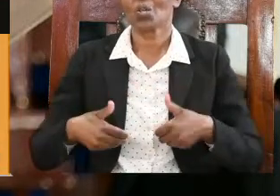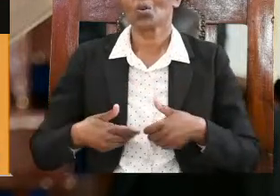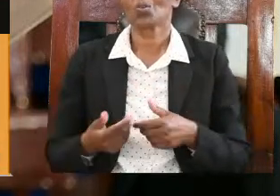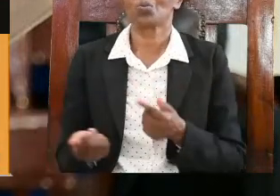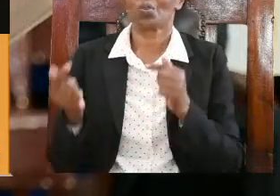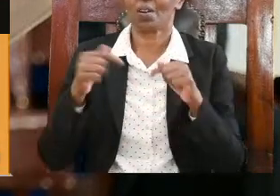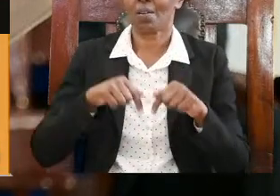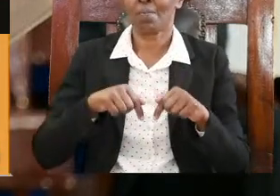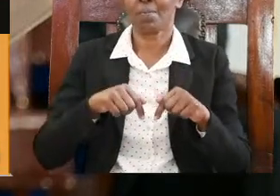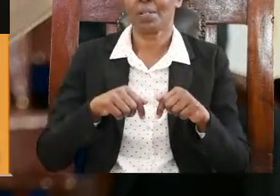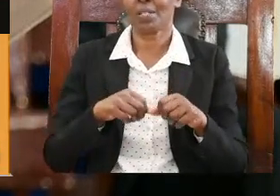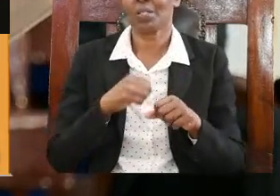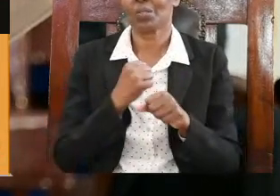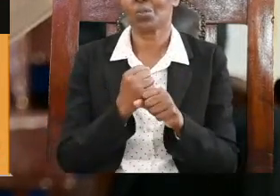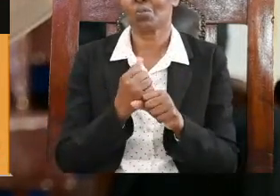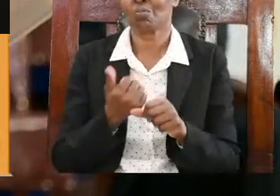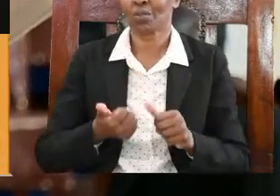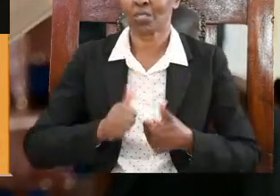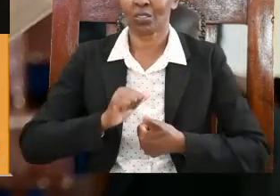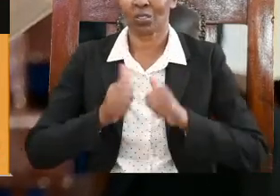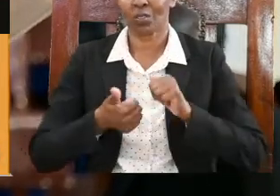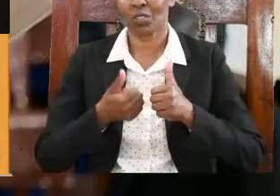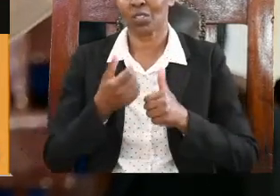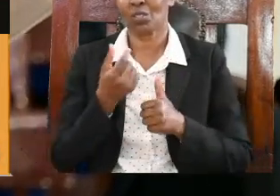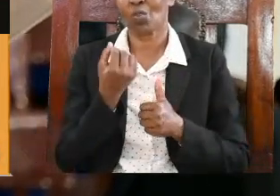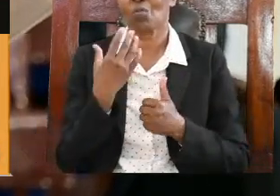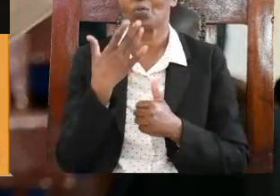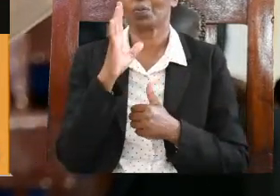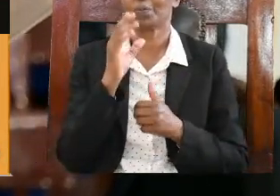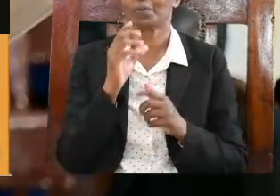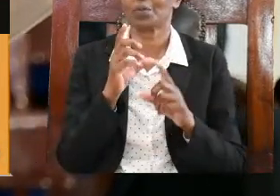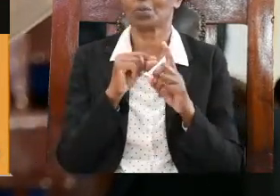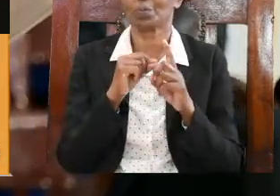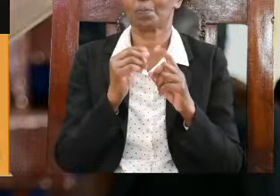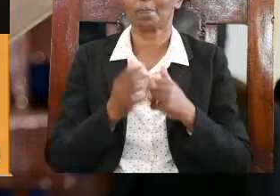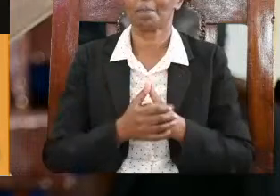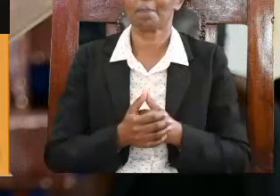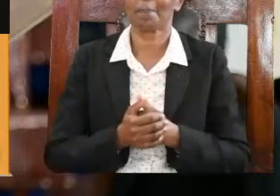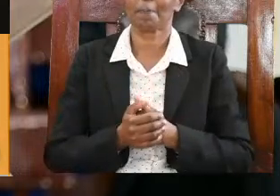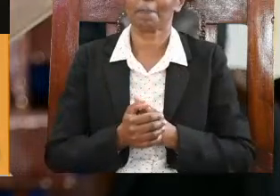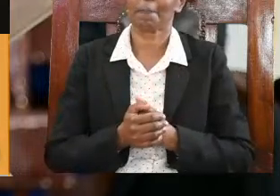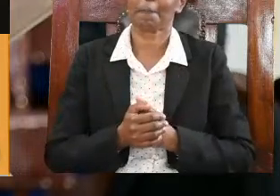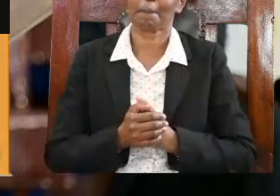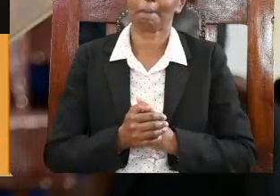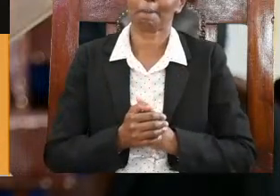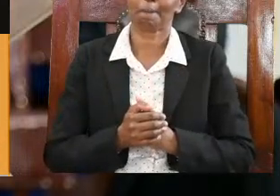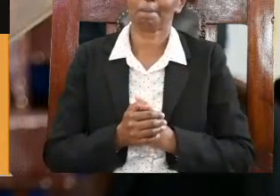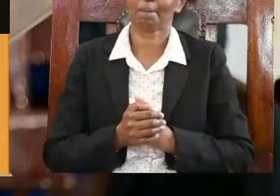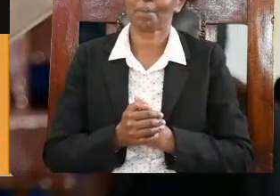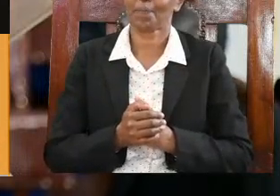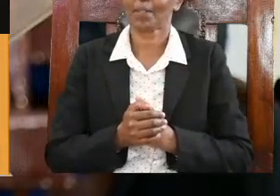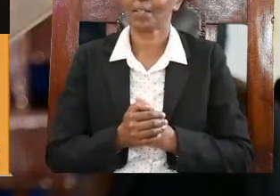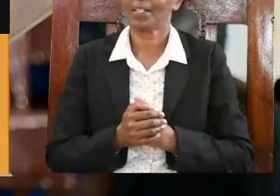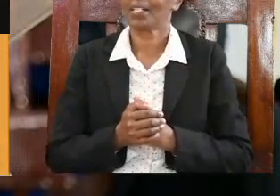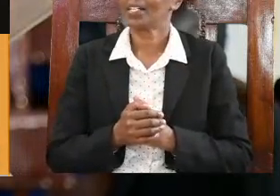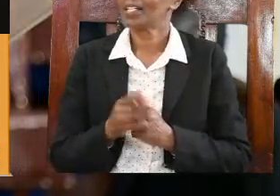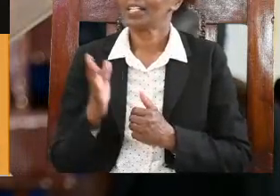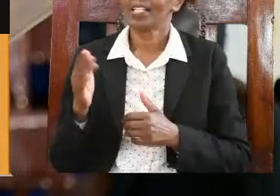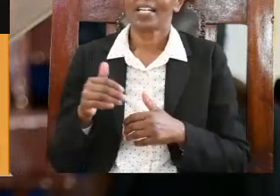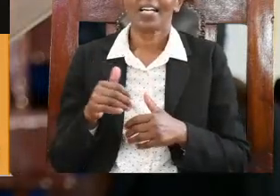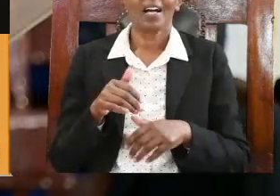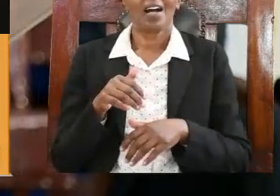only in these activities, but also where we are sharing the word. So now with that, I will request we